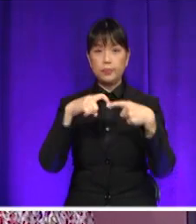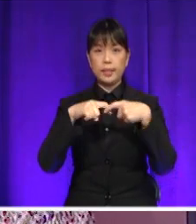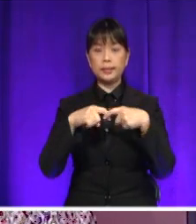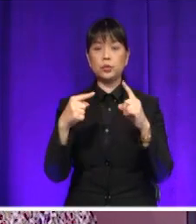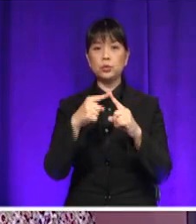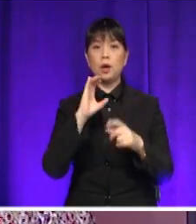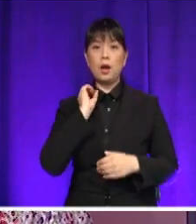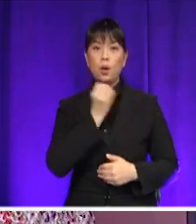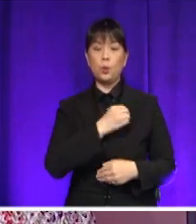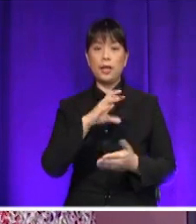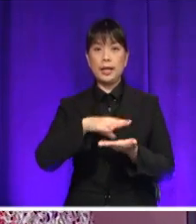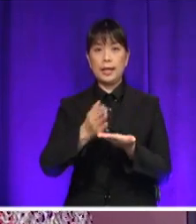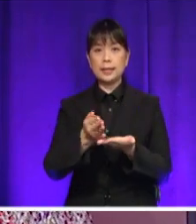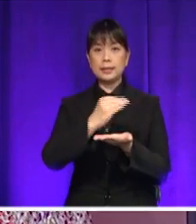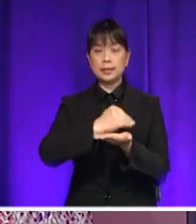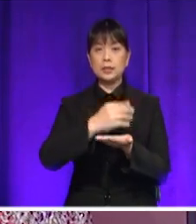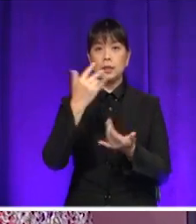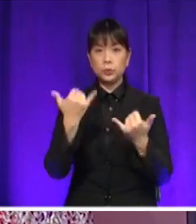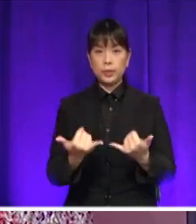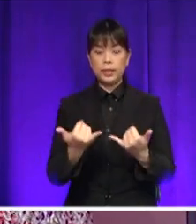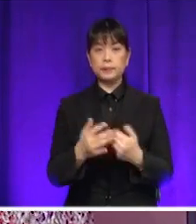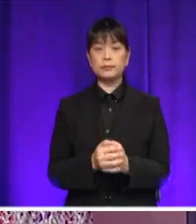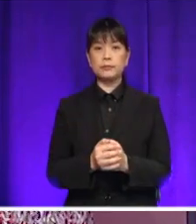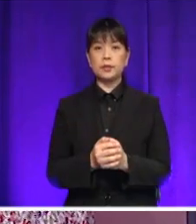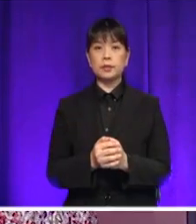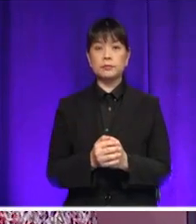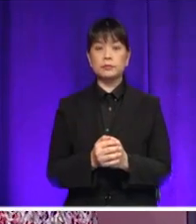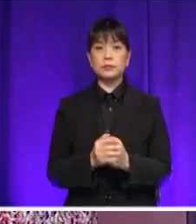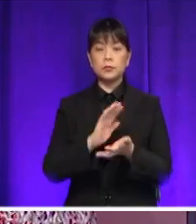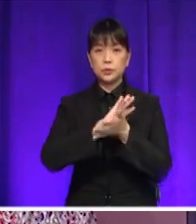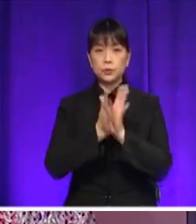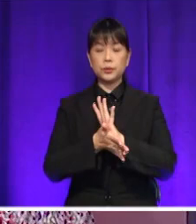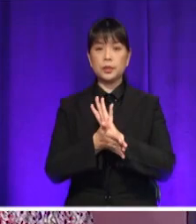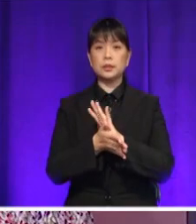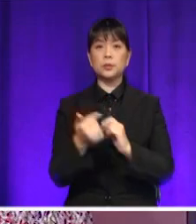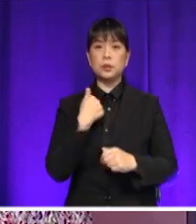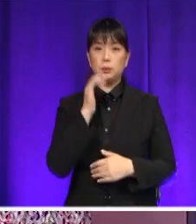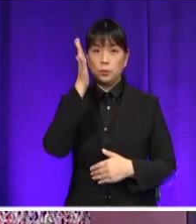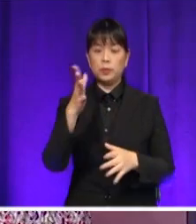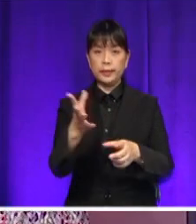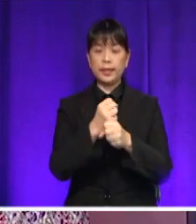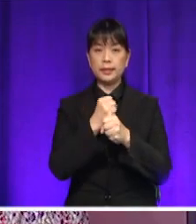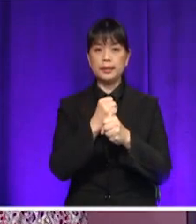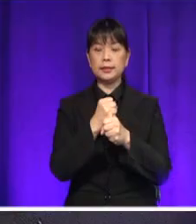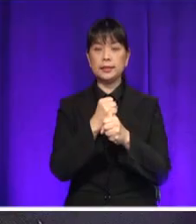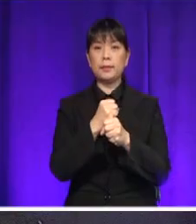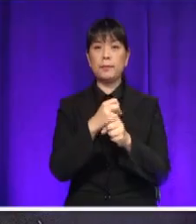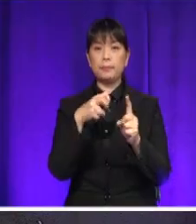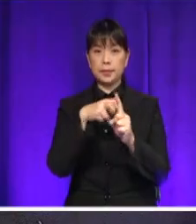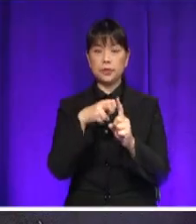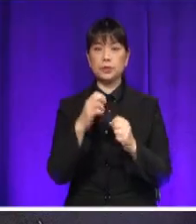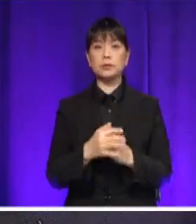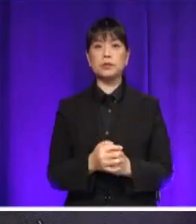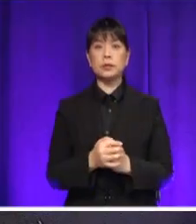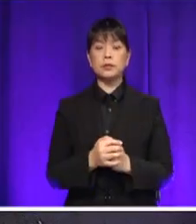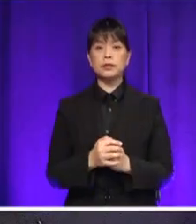facial expressions. Yes. And it is coupled with the intonation so that we will get the message across. And just